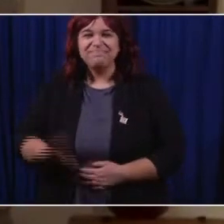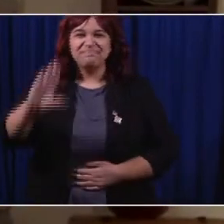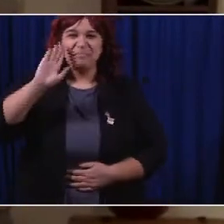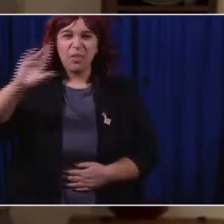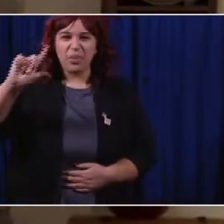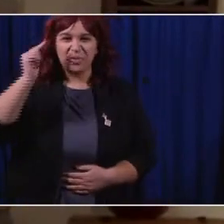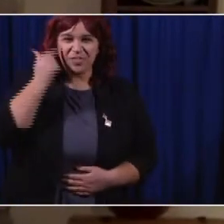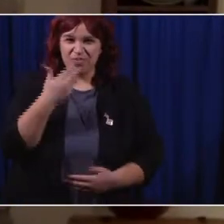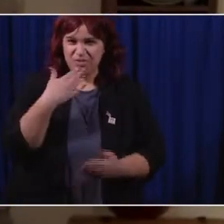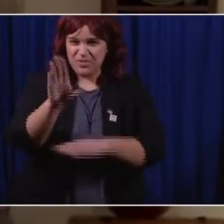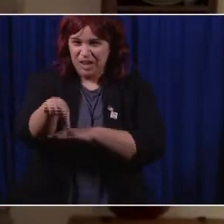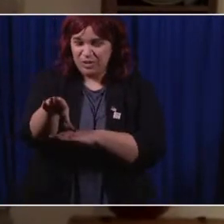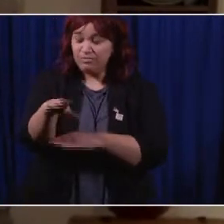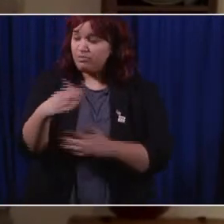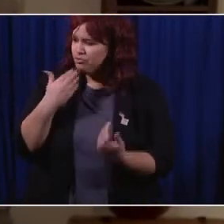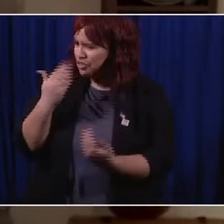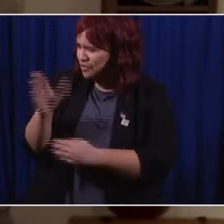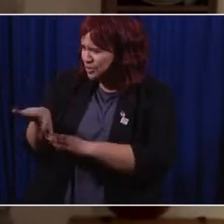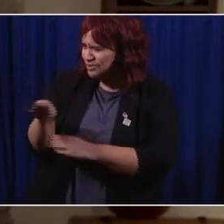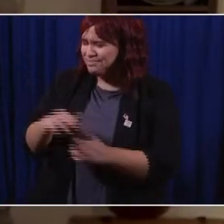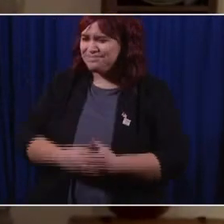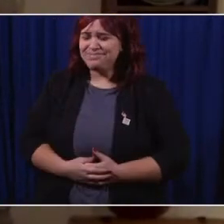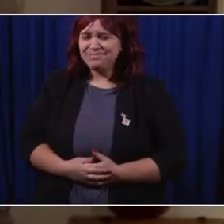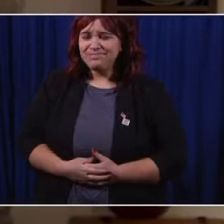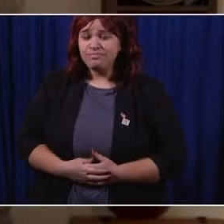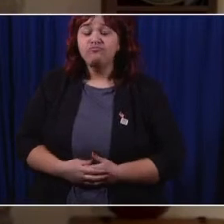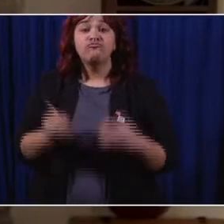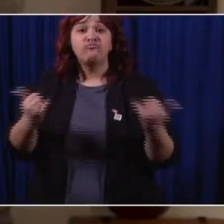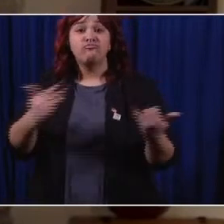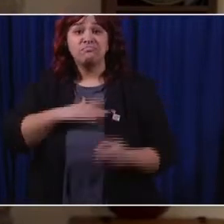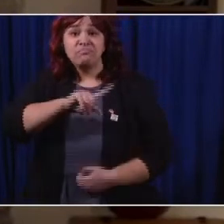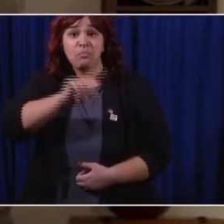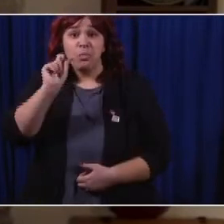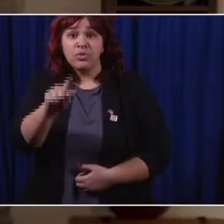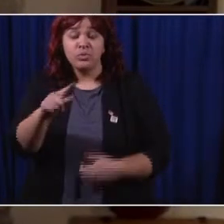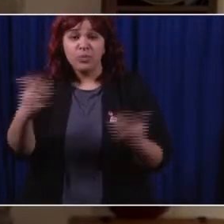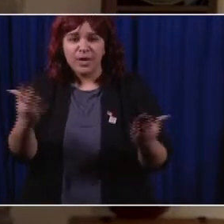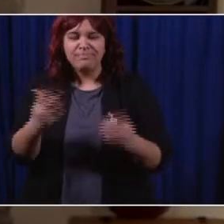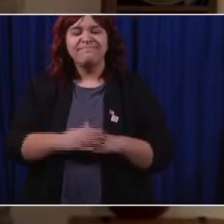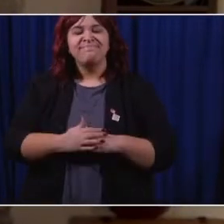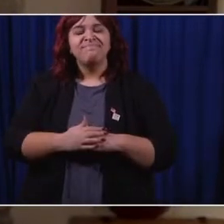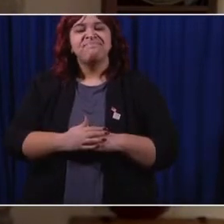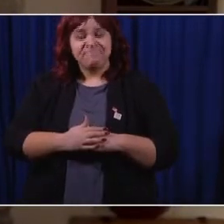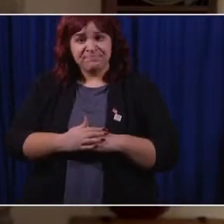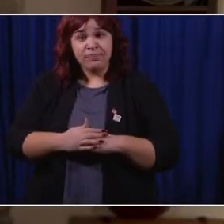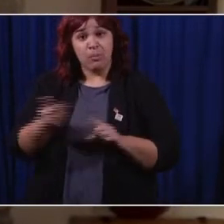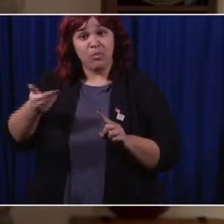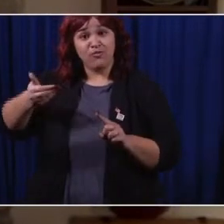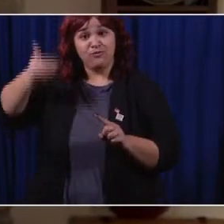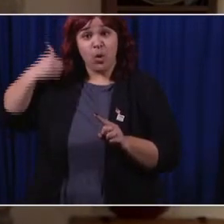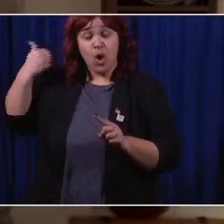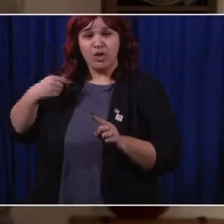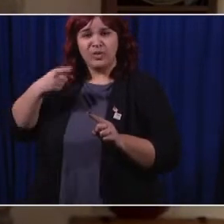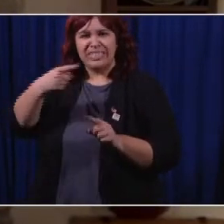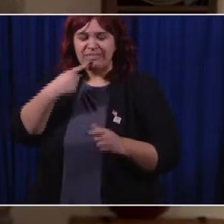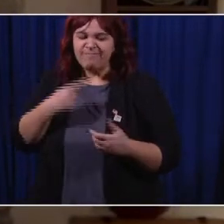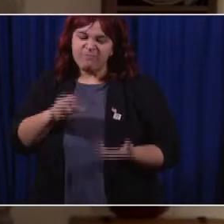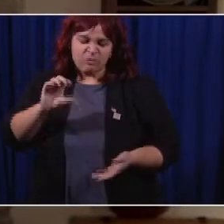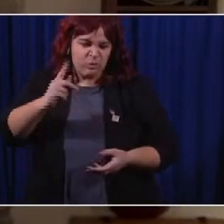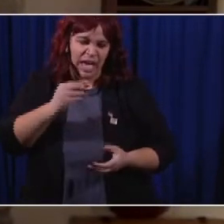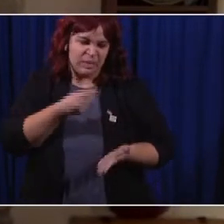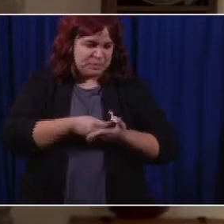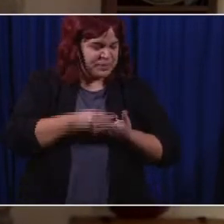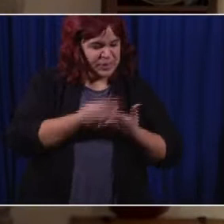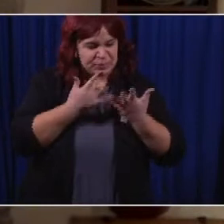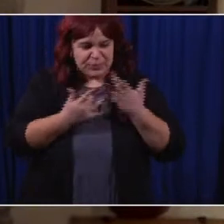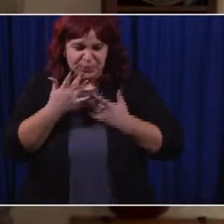Good afternoon. Afternoon. My question is, you have previously said that Ohio doesn't have enough money